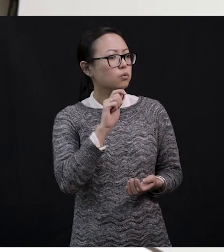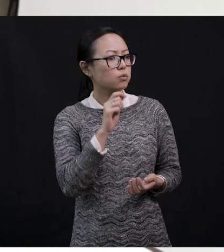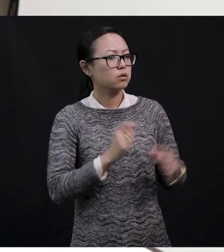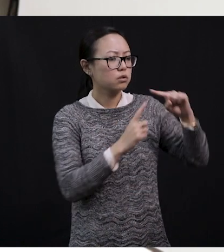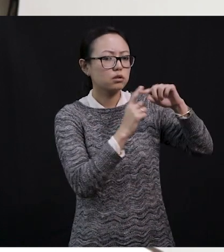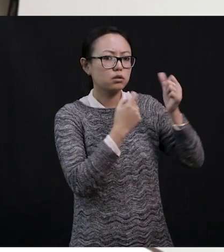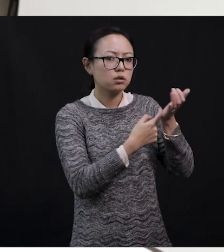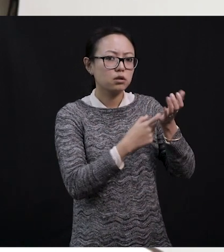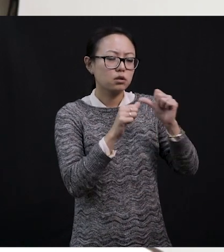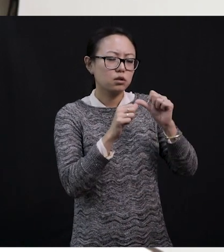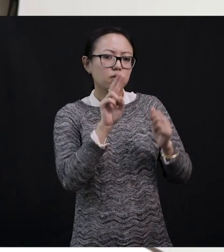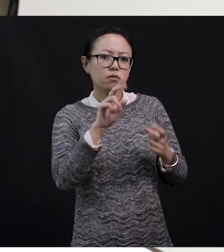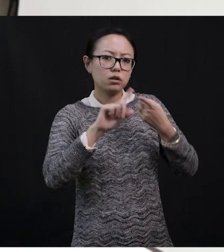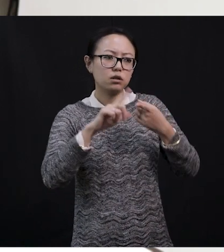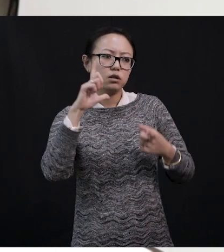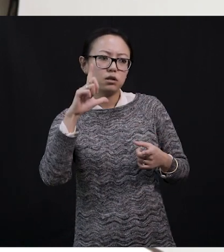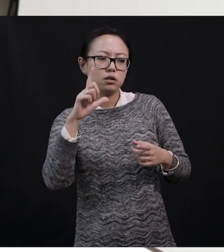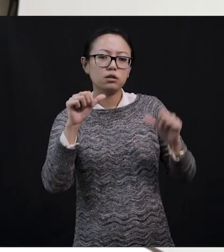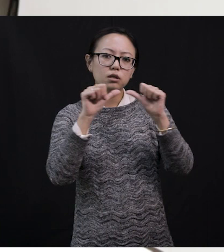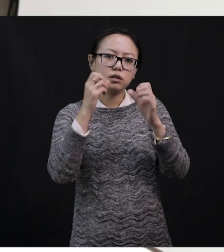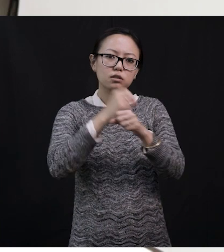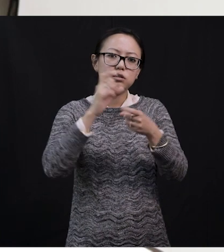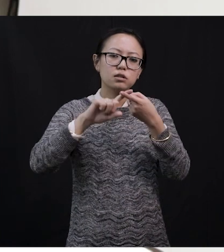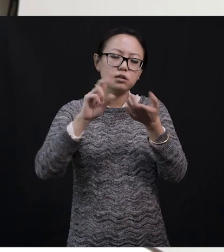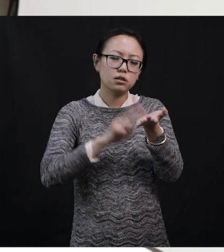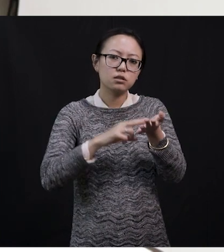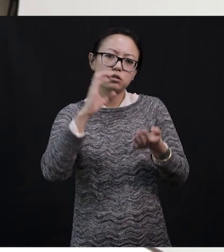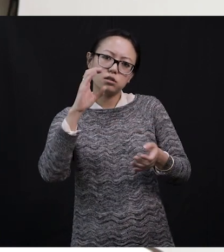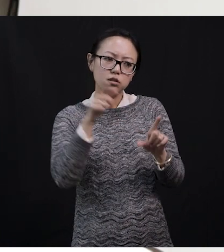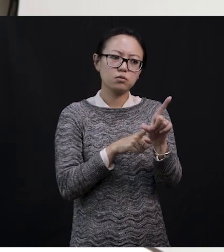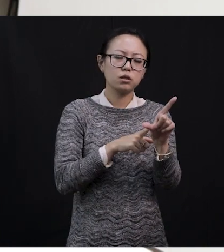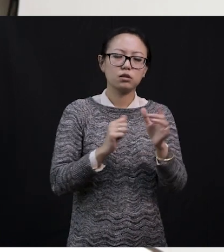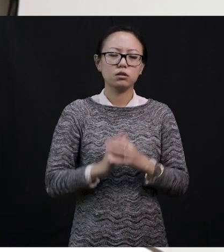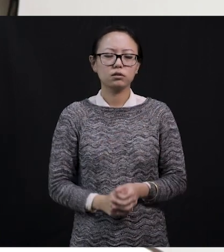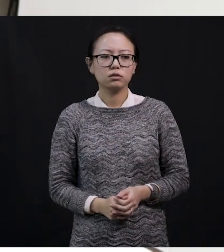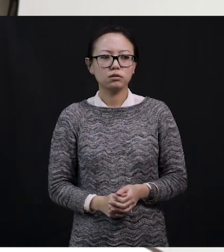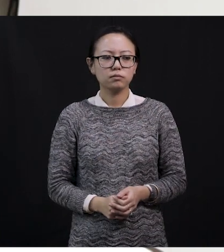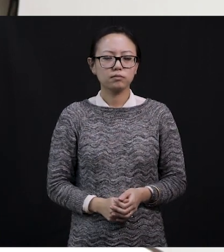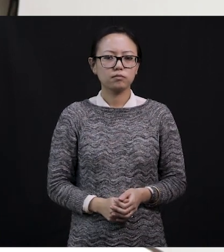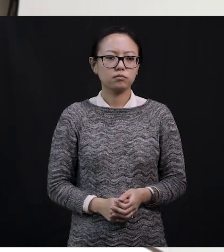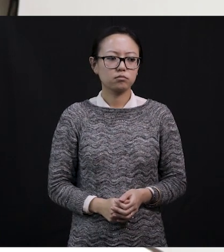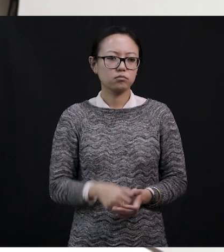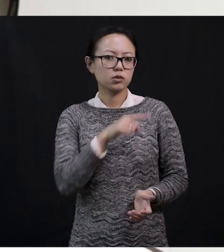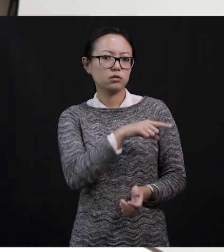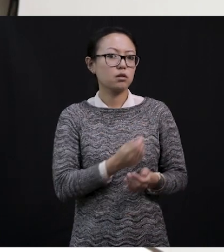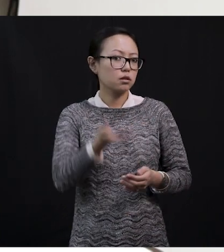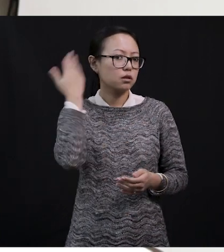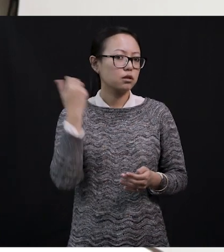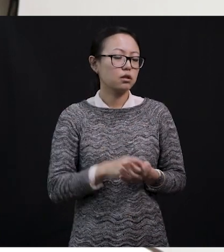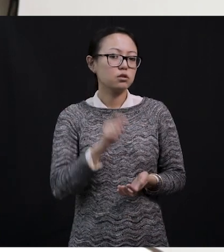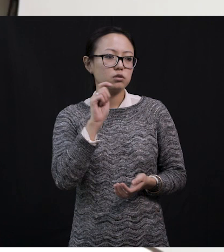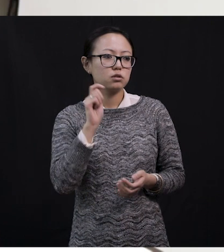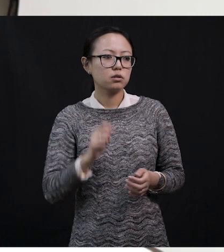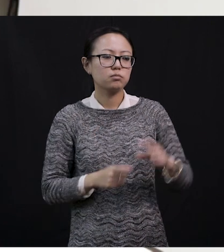job was he works in a travel agency, and that was his last job, remember? So that